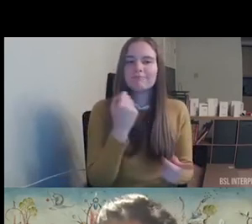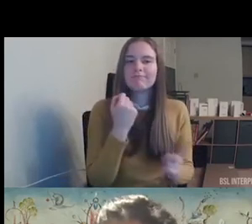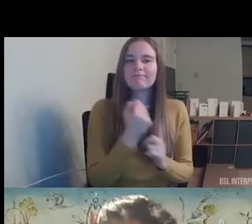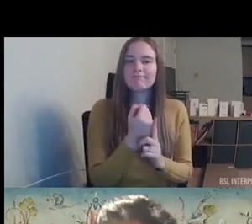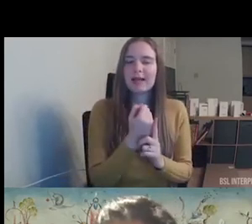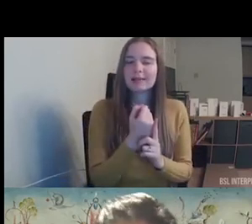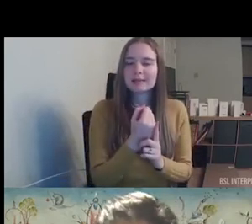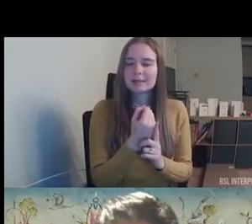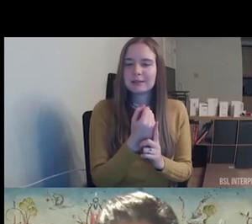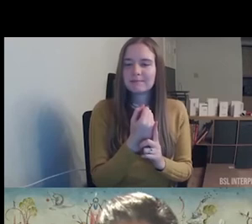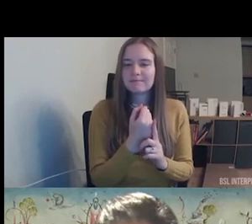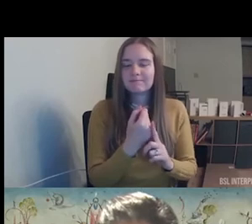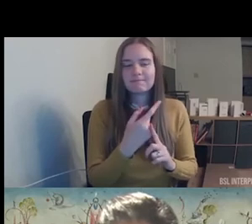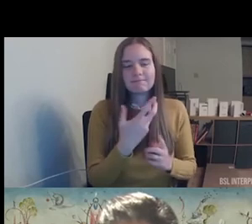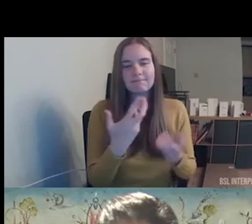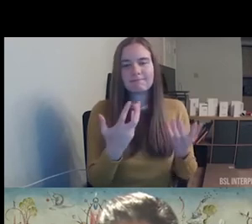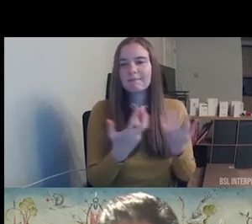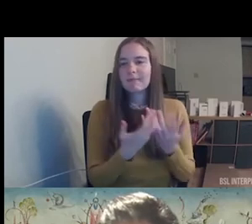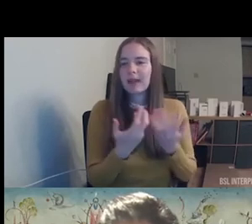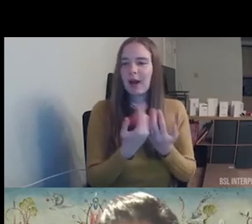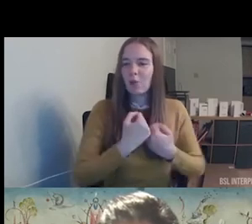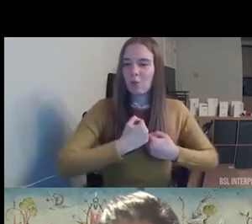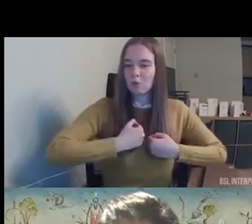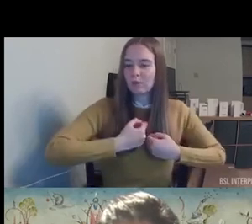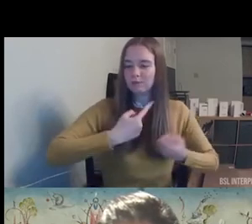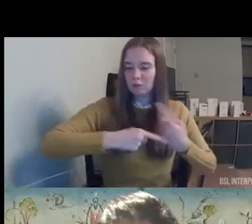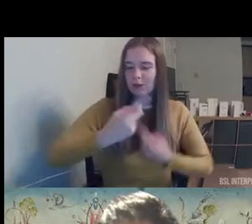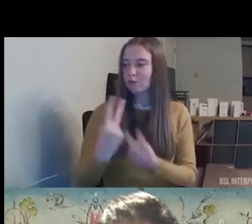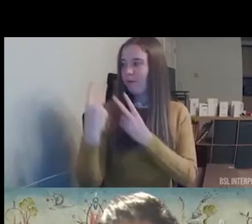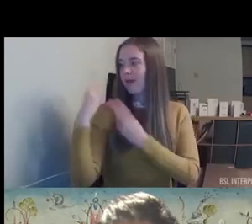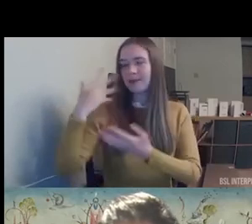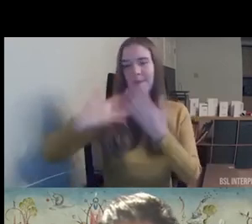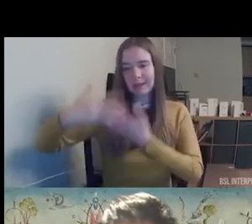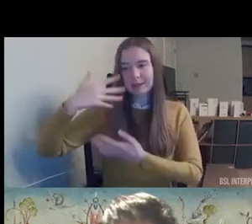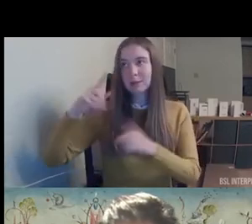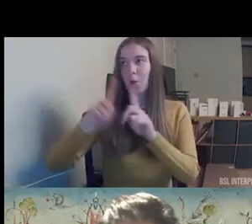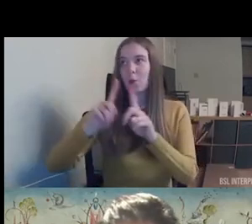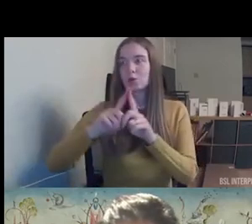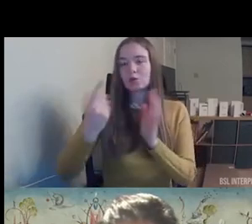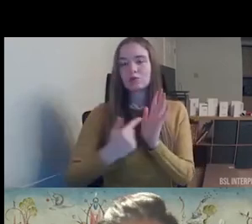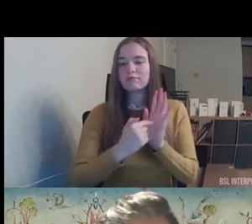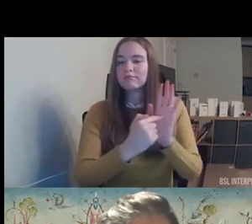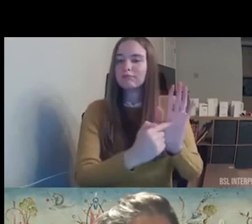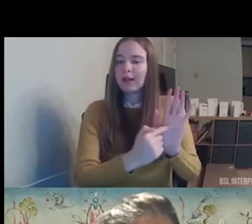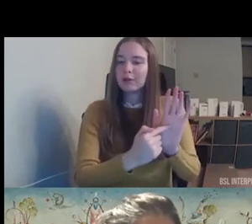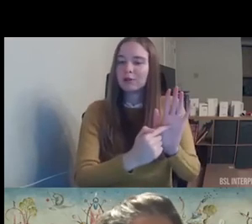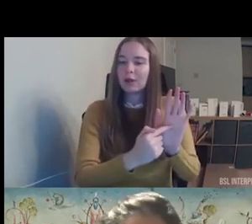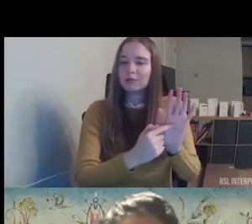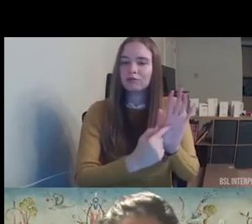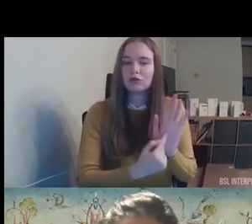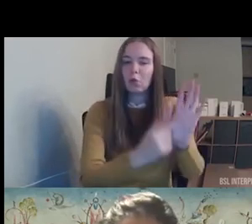how we reflect on our past and present and project a view into the future